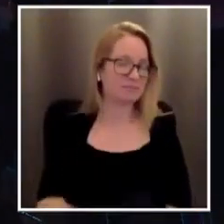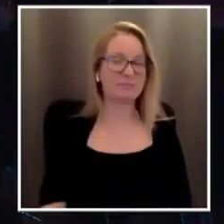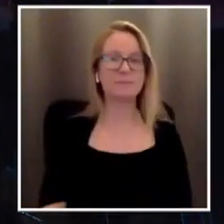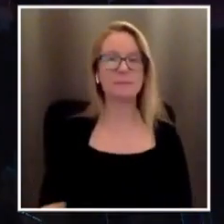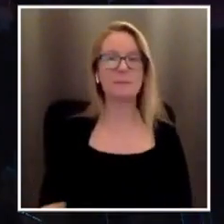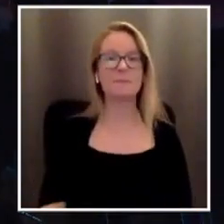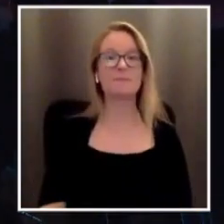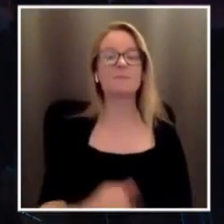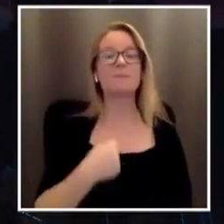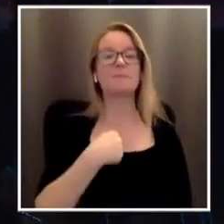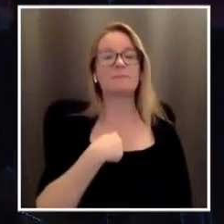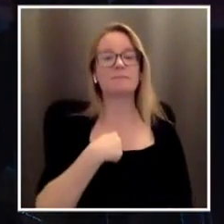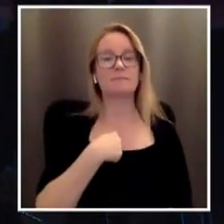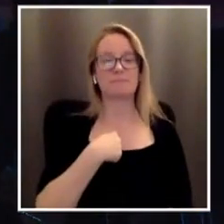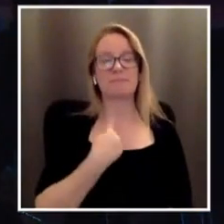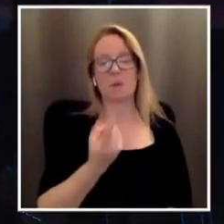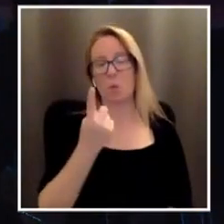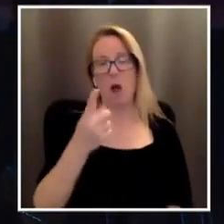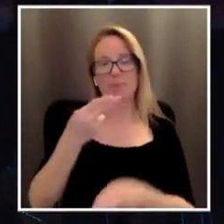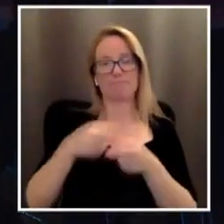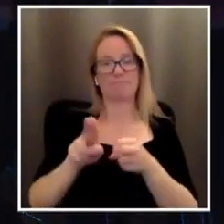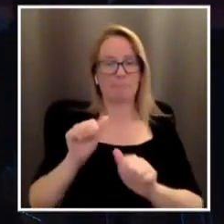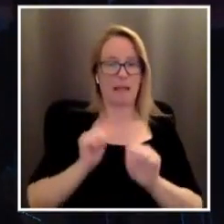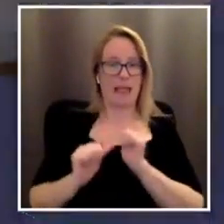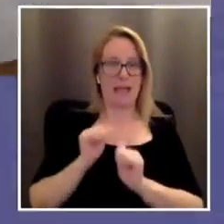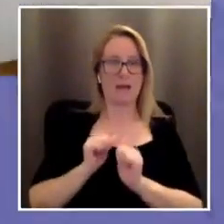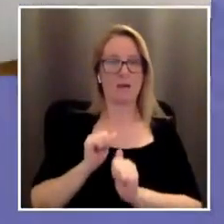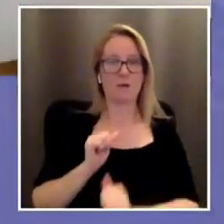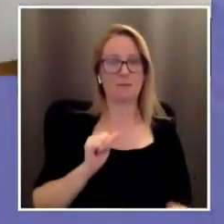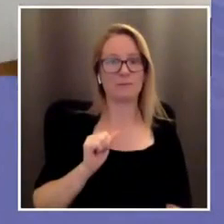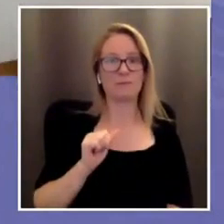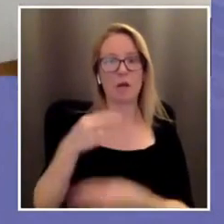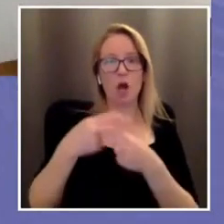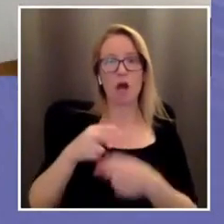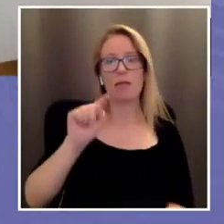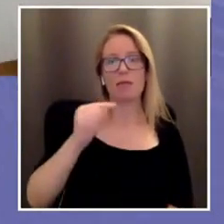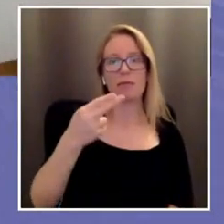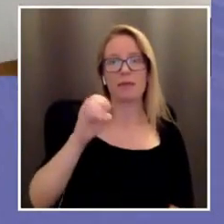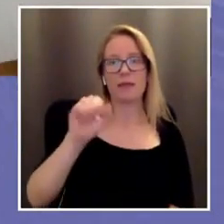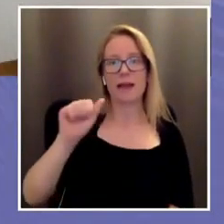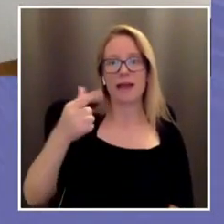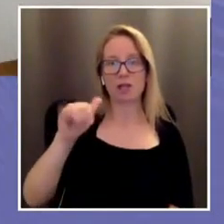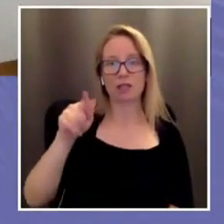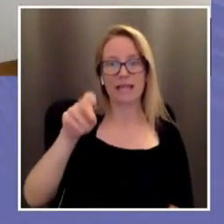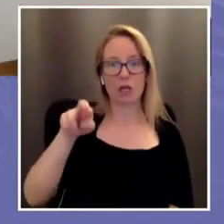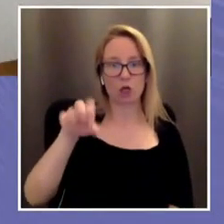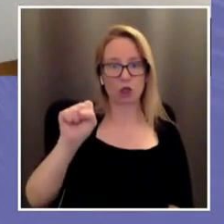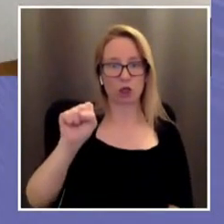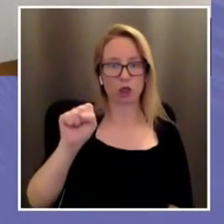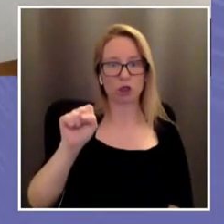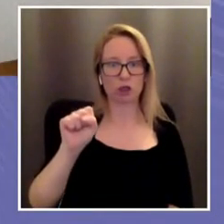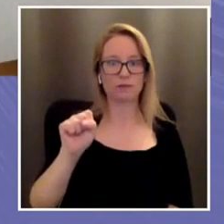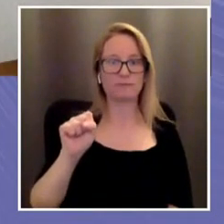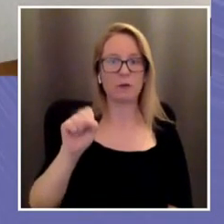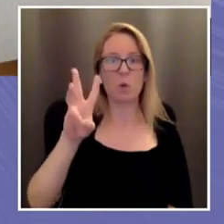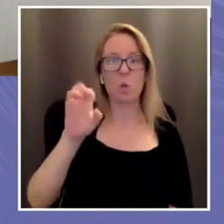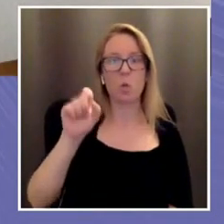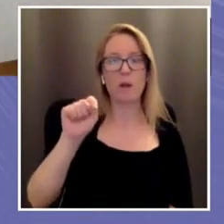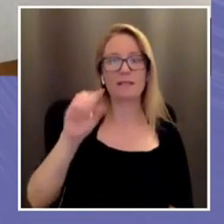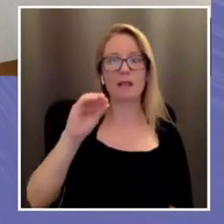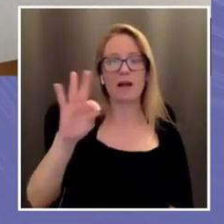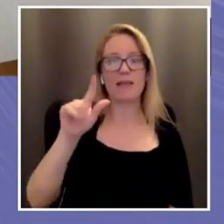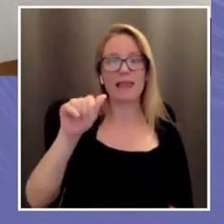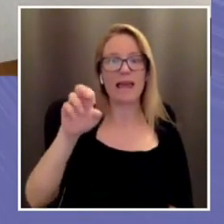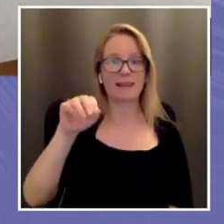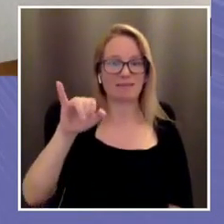I did a little play at West of Lenin called The Agitators. And it's a two-handed play about Susan B. Anthony and